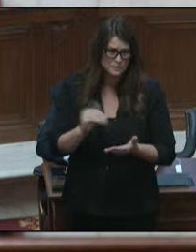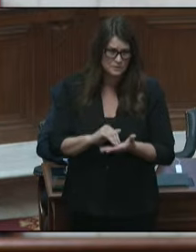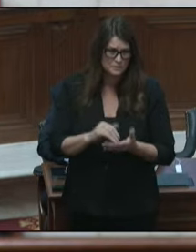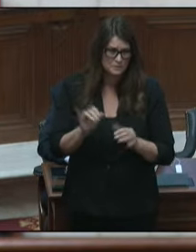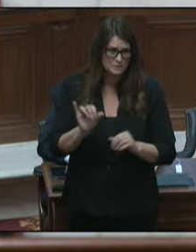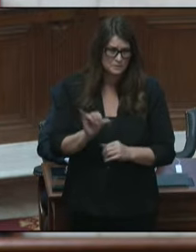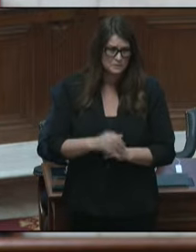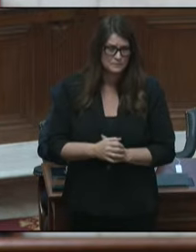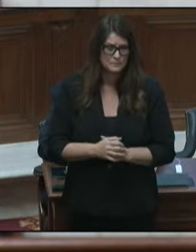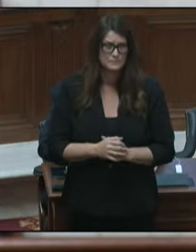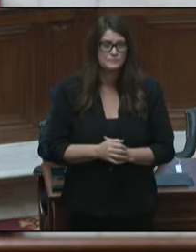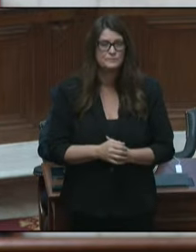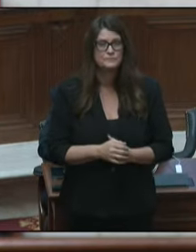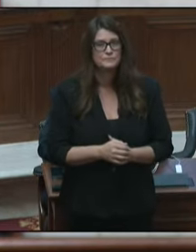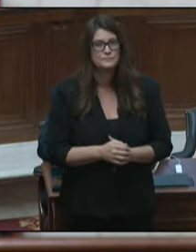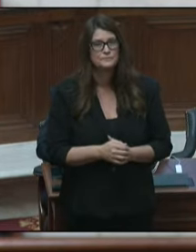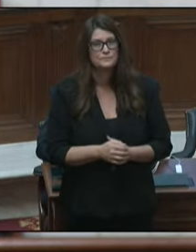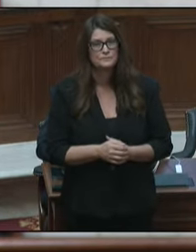Now,